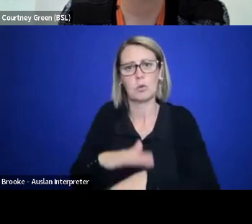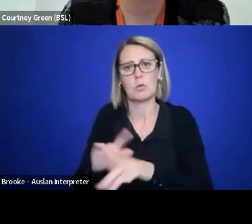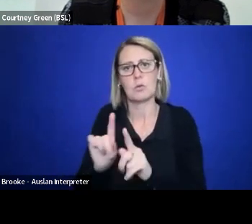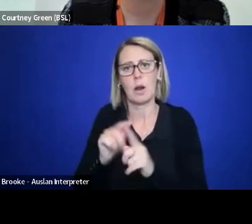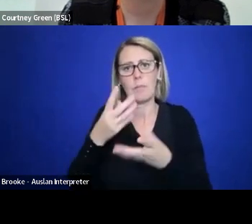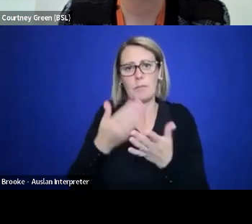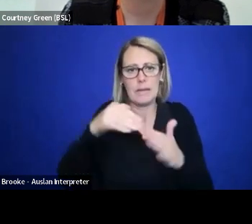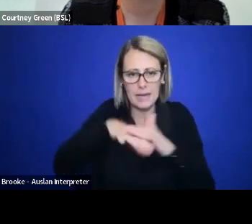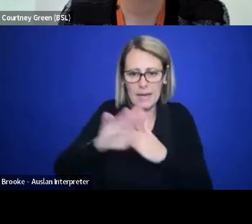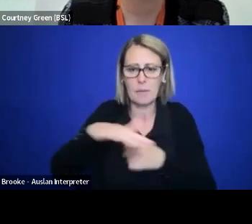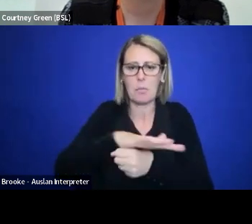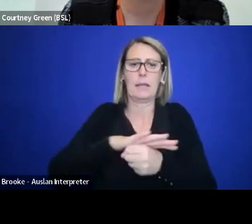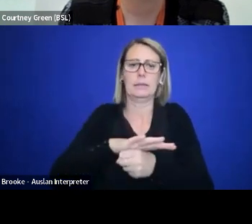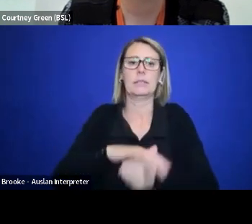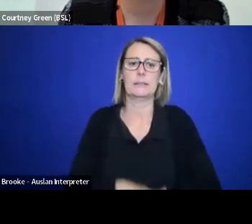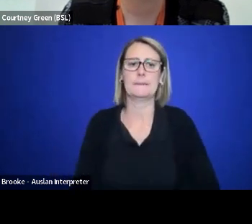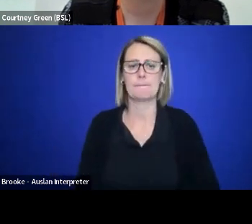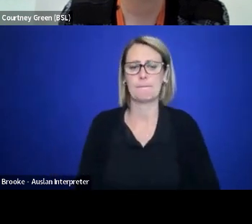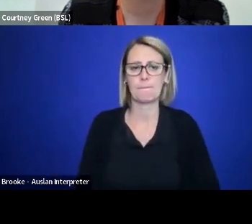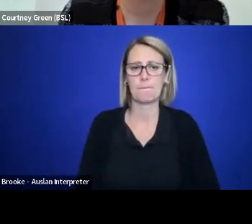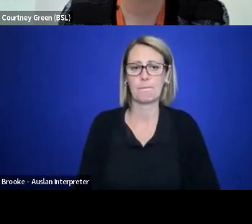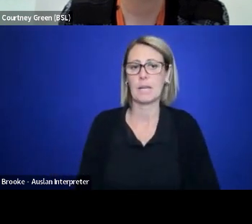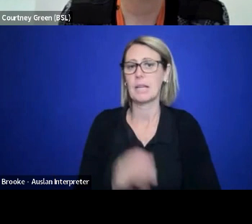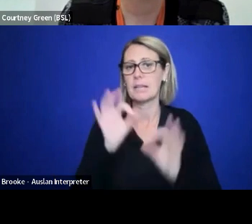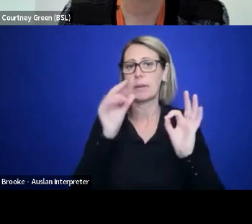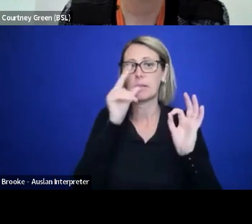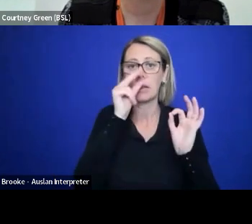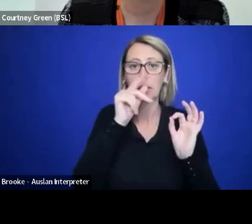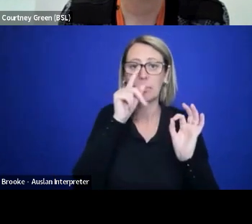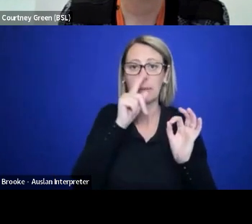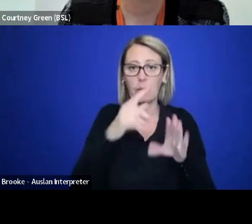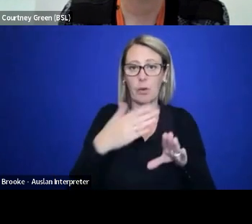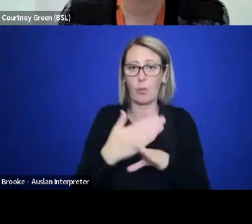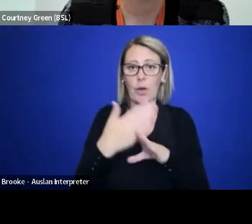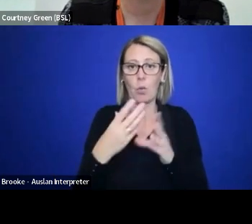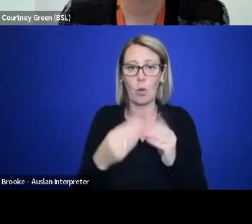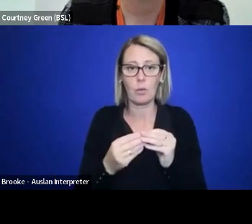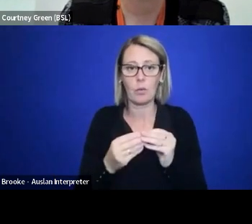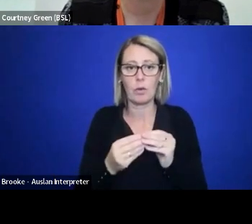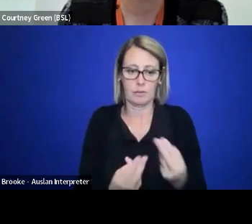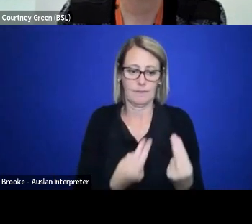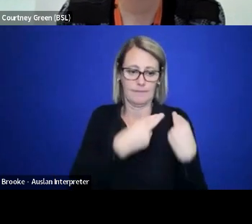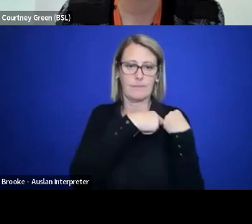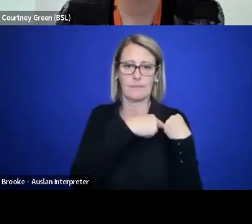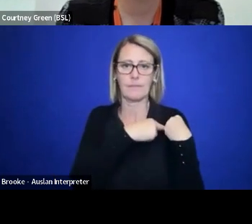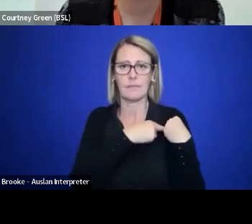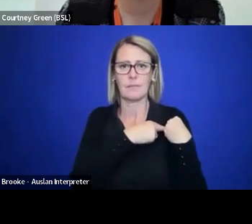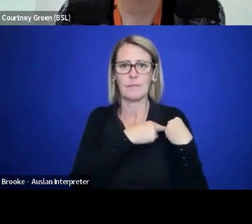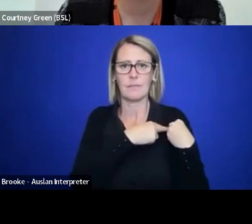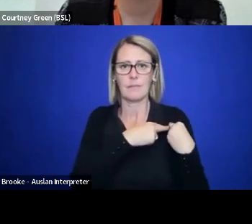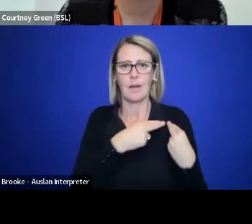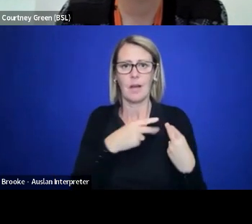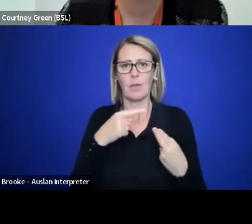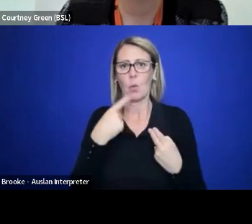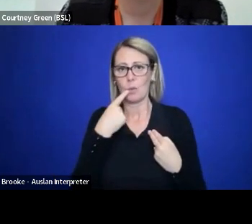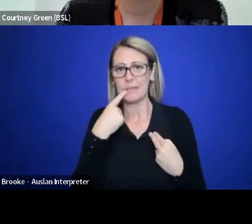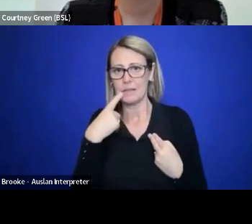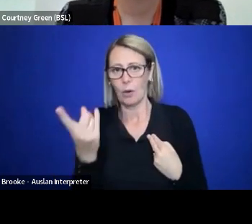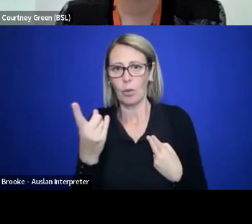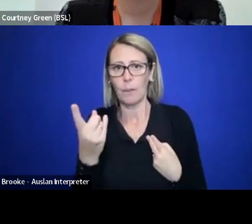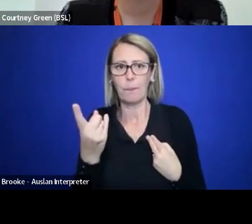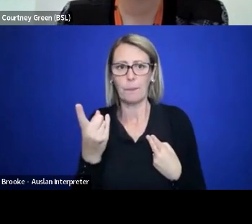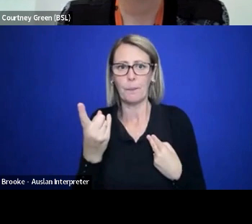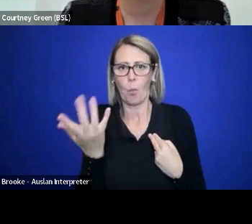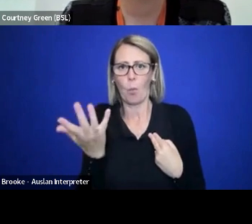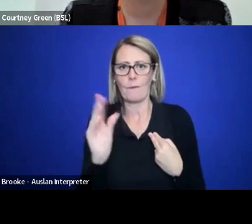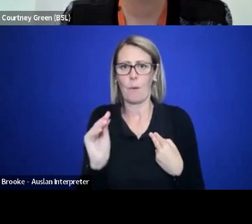place, and particularly with young people that we work with, that it's incumbent on us that we tell them